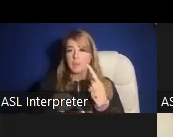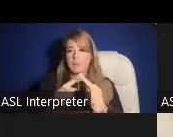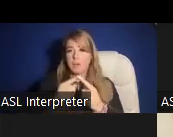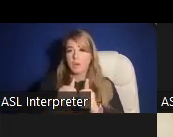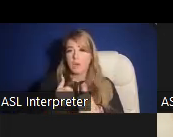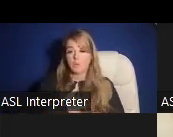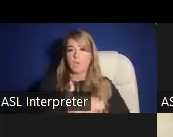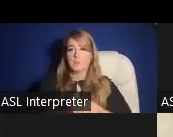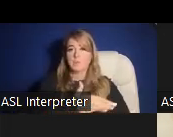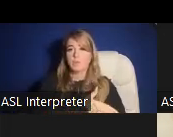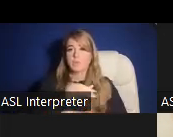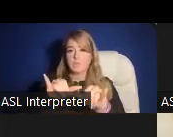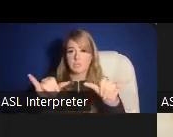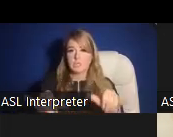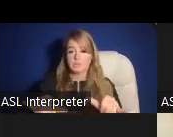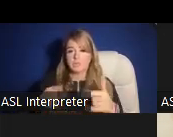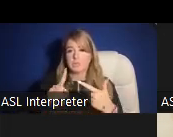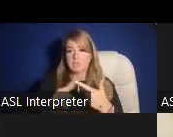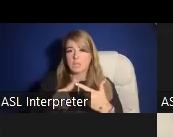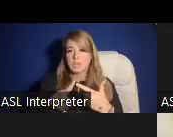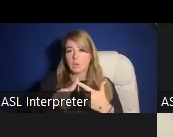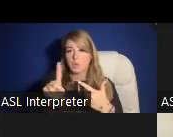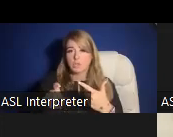system. The second question dealt with